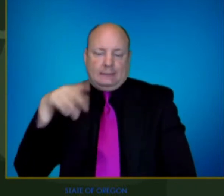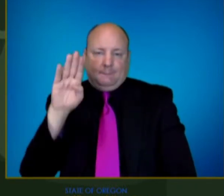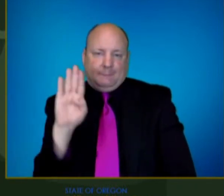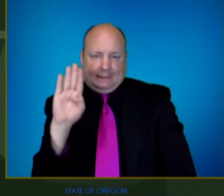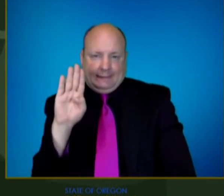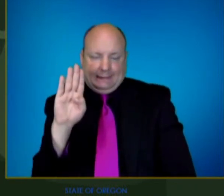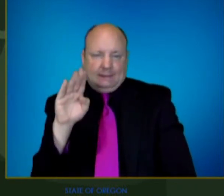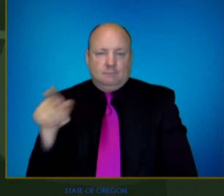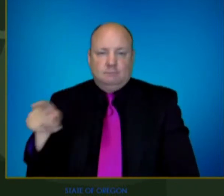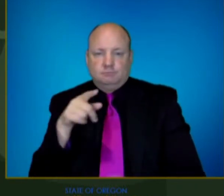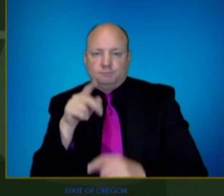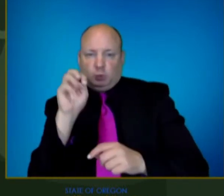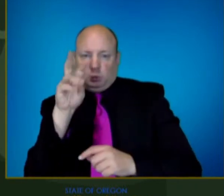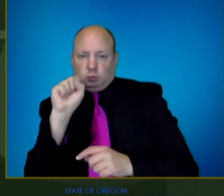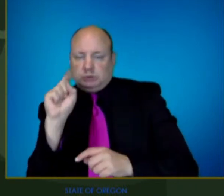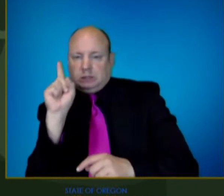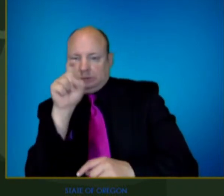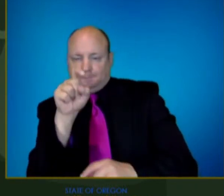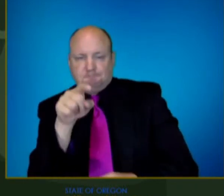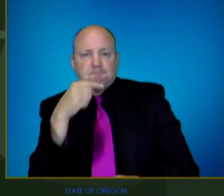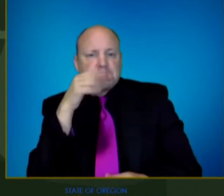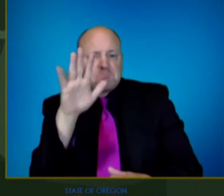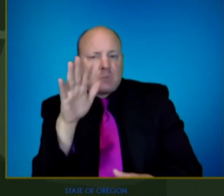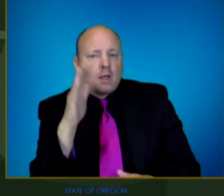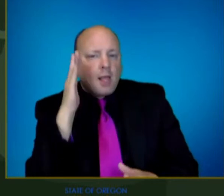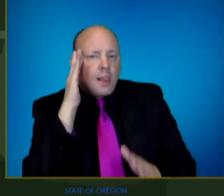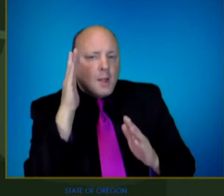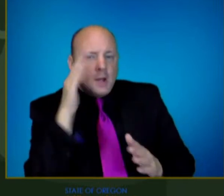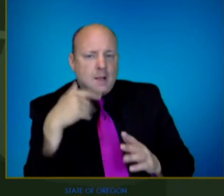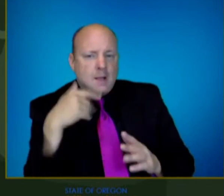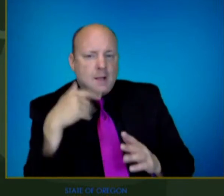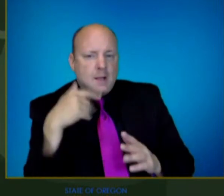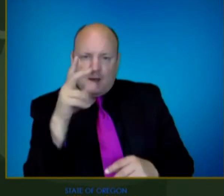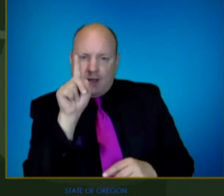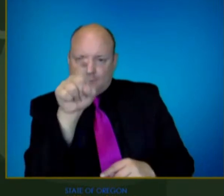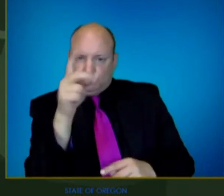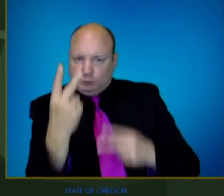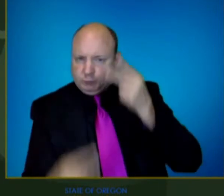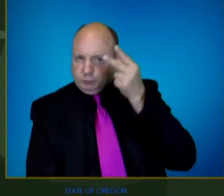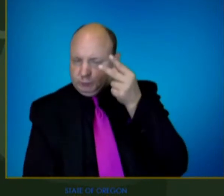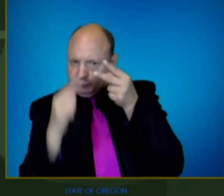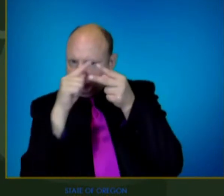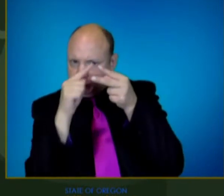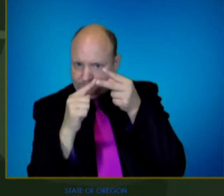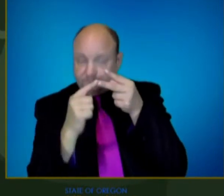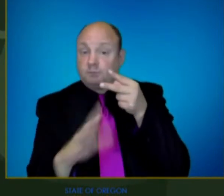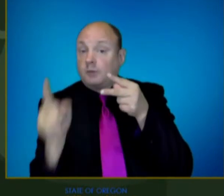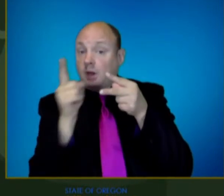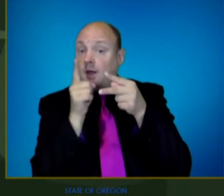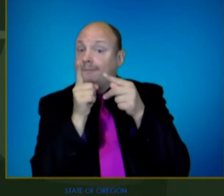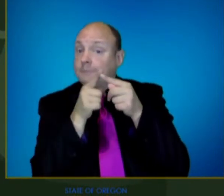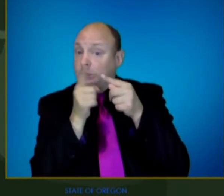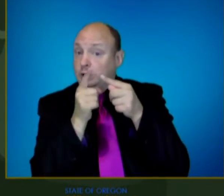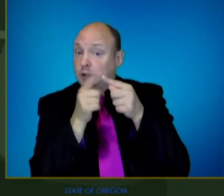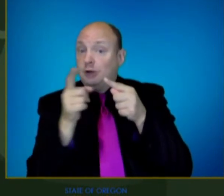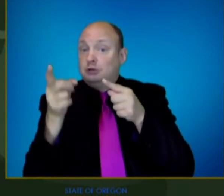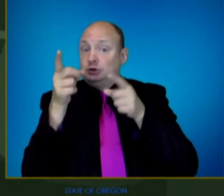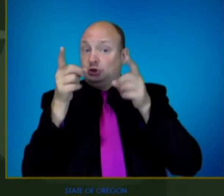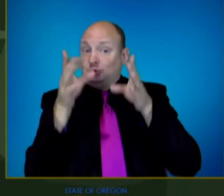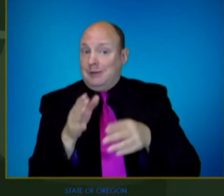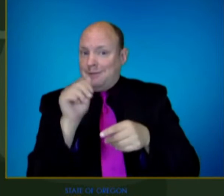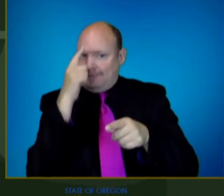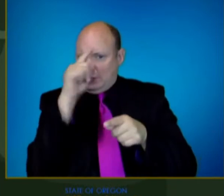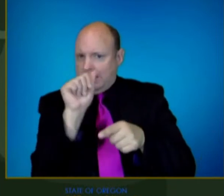Hi, I have two questions. The first is for Director Allen and Dr. Seidlinger, which I think you kind of addressed a little